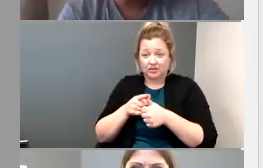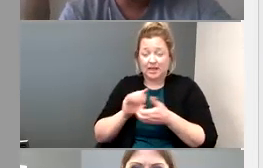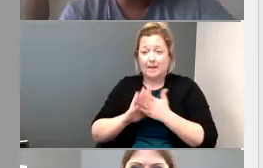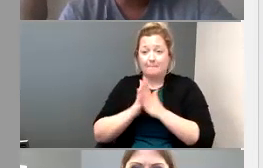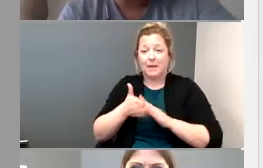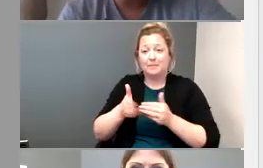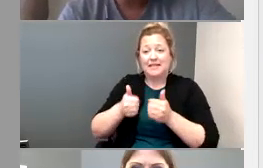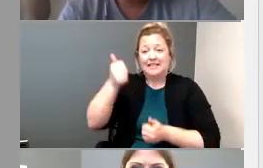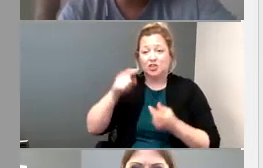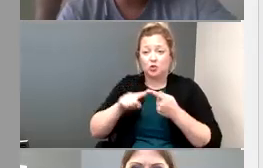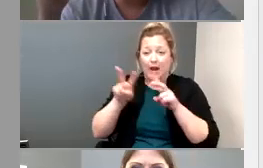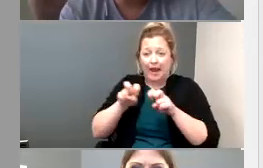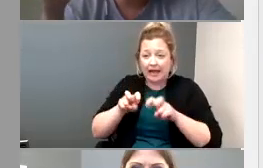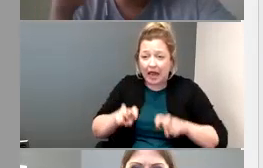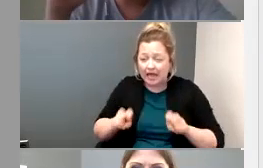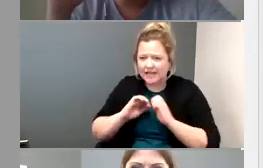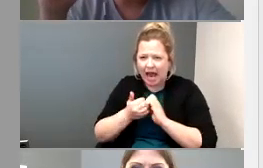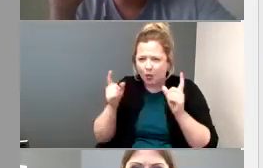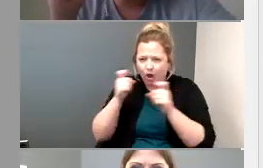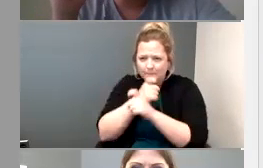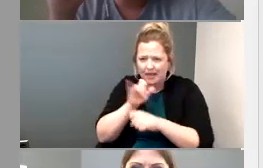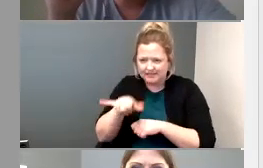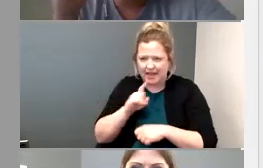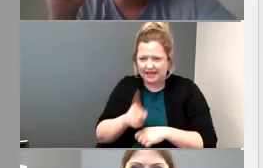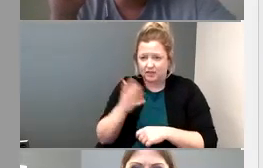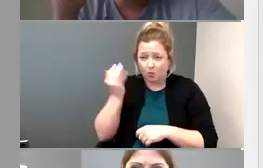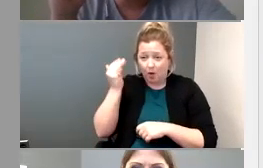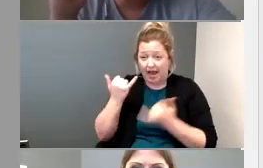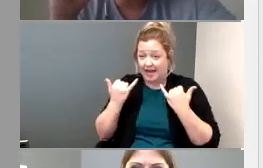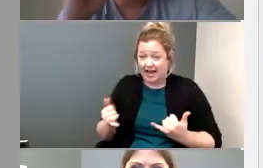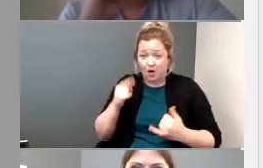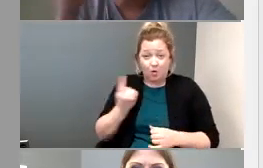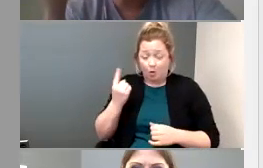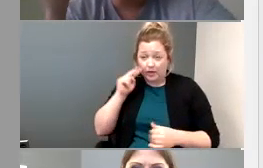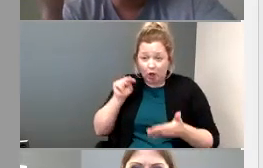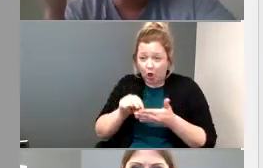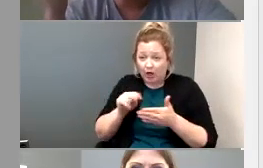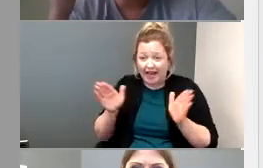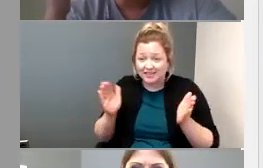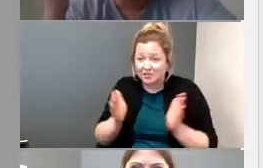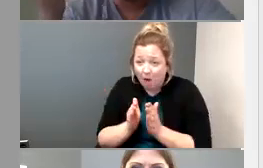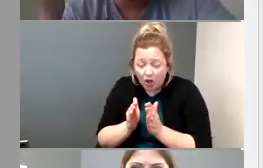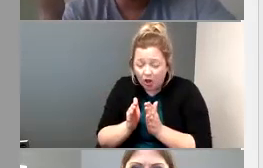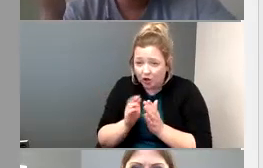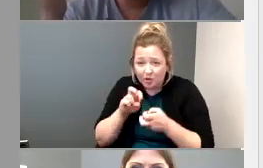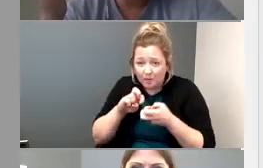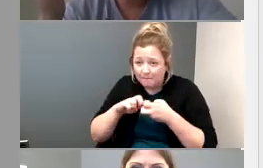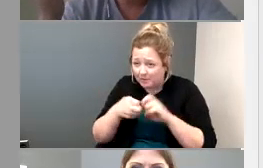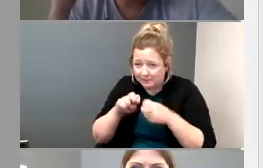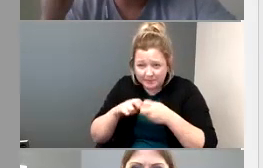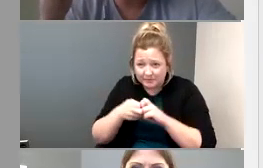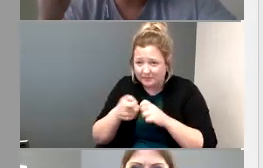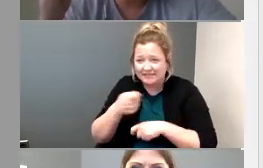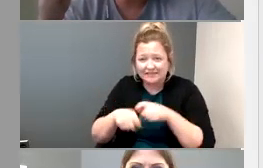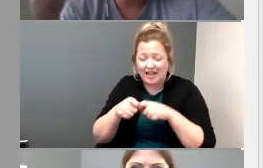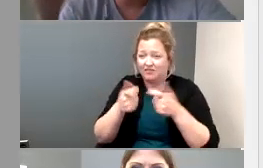the complexity of an algorithm, because now you're only looking at a smaller trivial problem that your entire large problem is trying to solve, right?